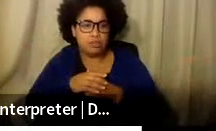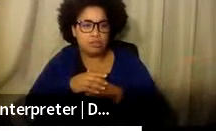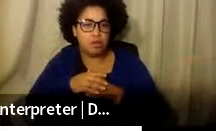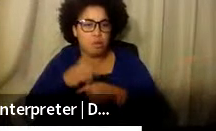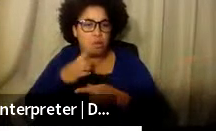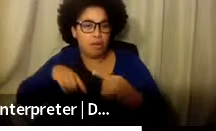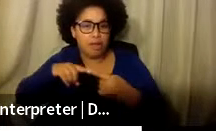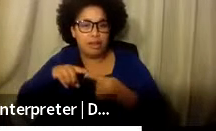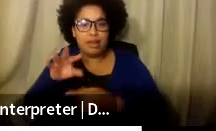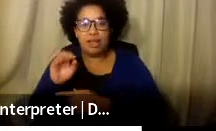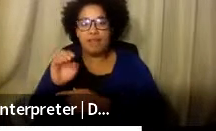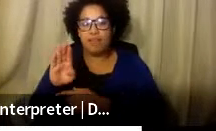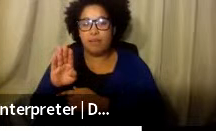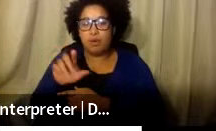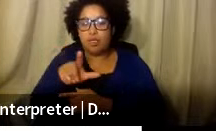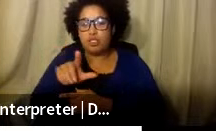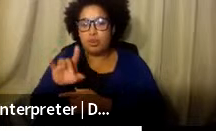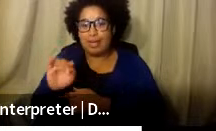February 28th.